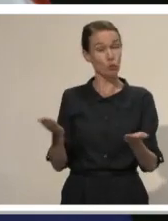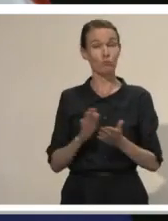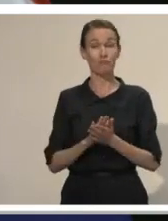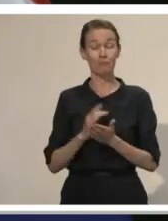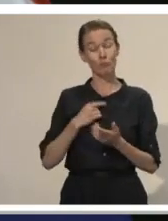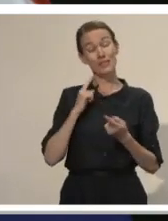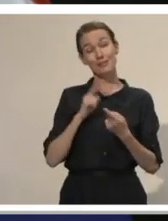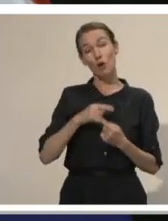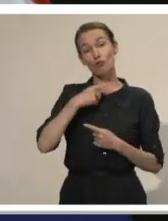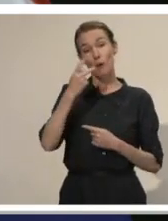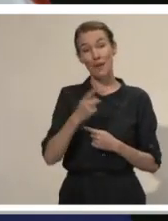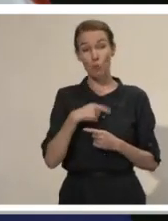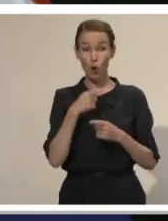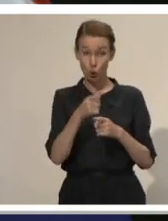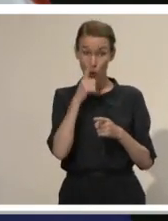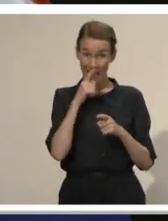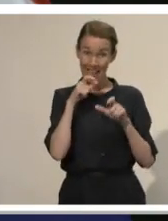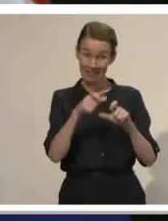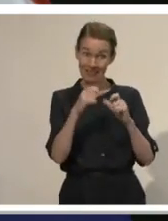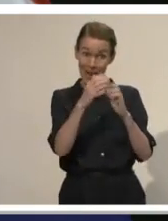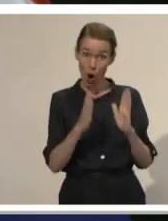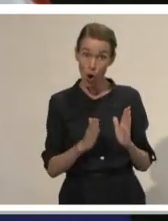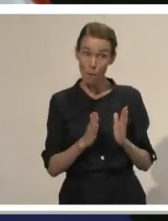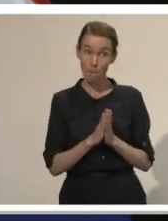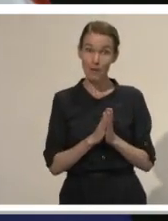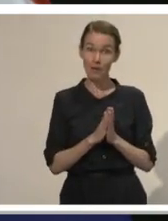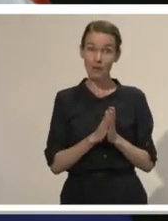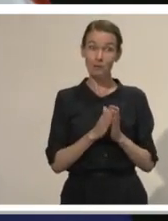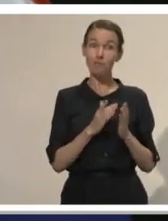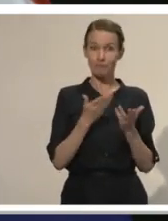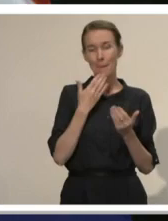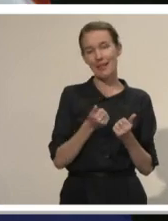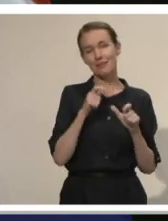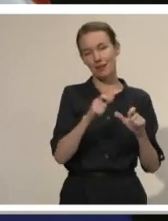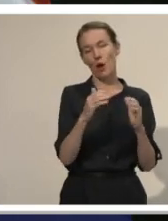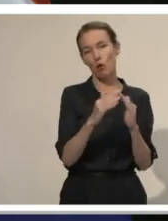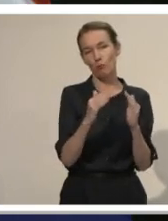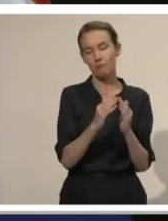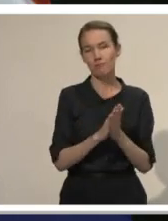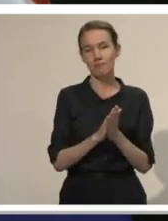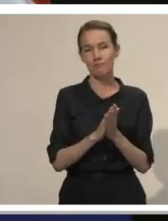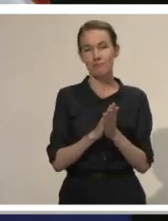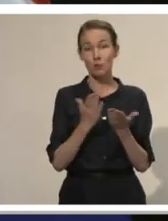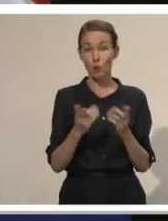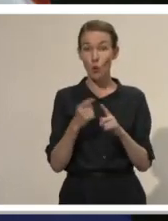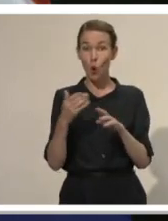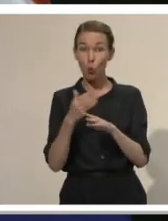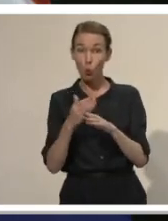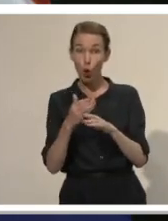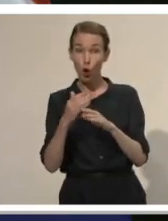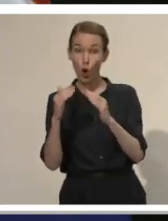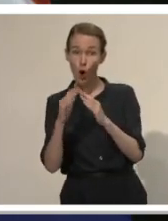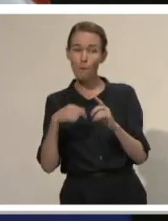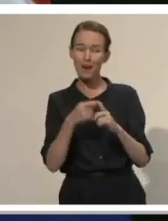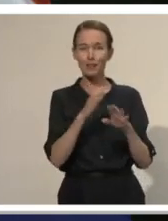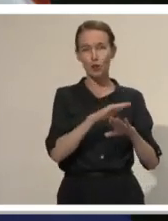home, you should work and learn from home. And that, of course, includes our children and young people. What we're wanting to make sure, though, that is there is